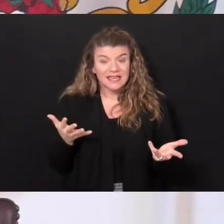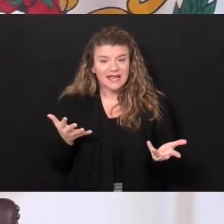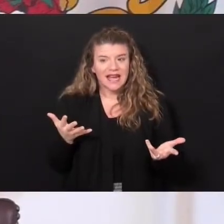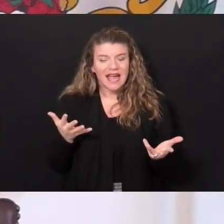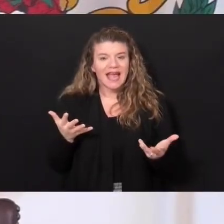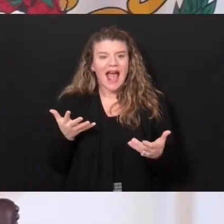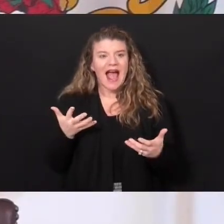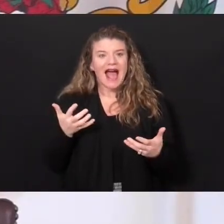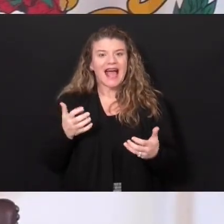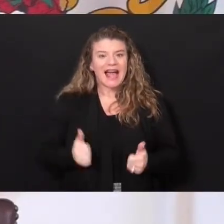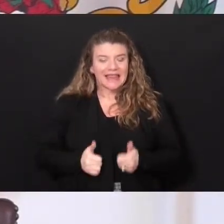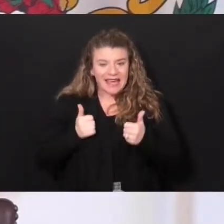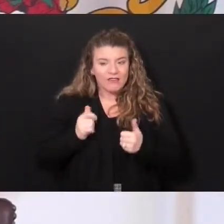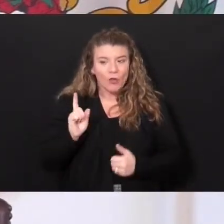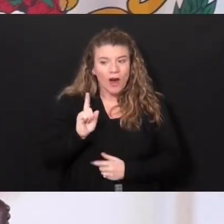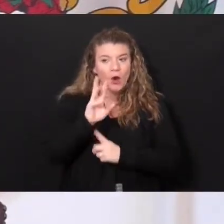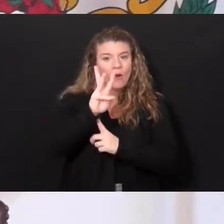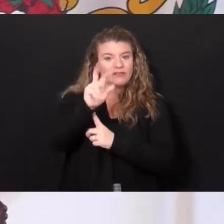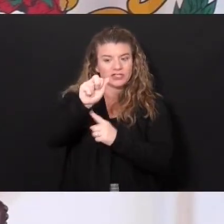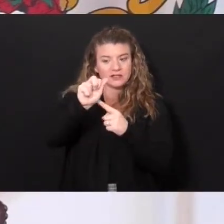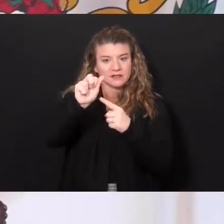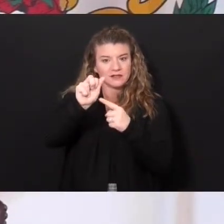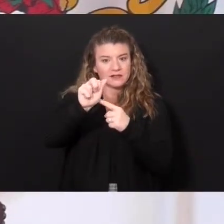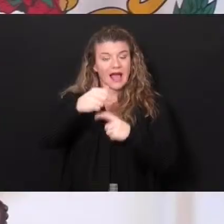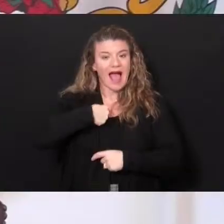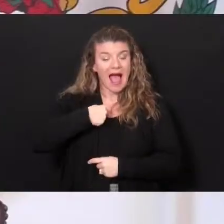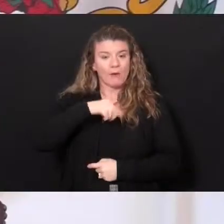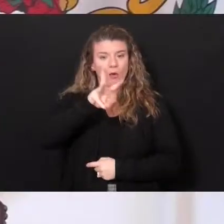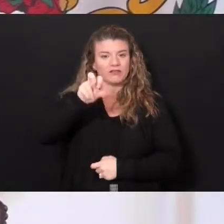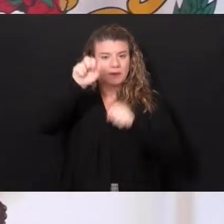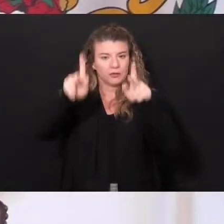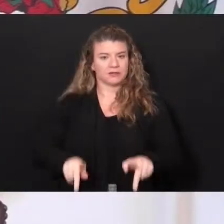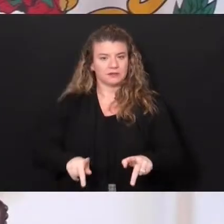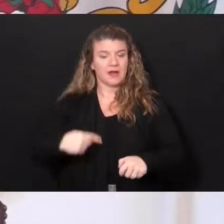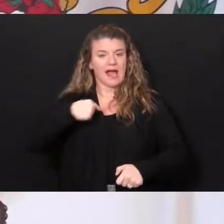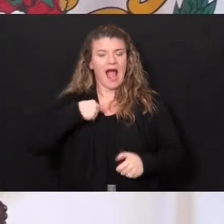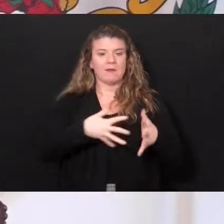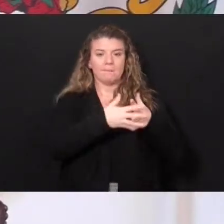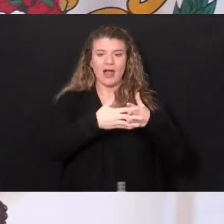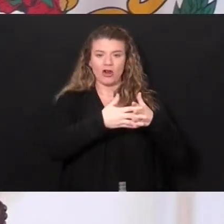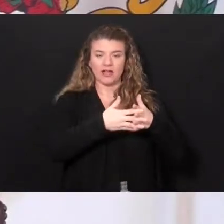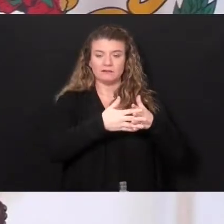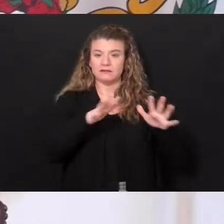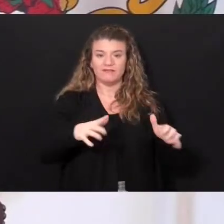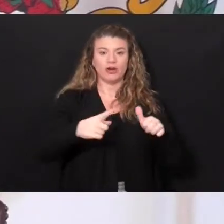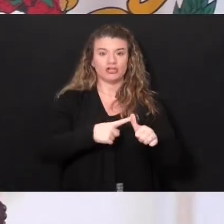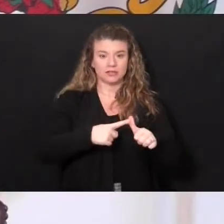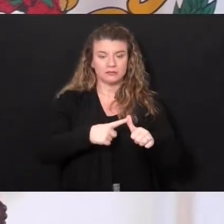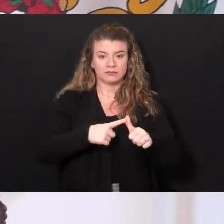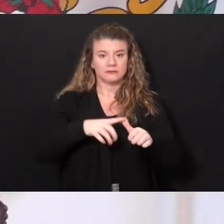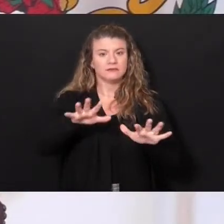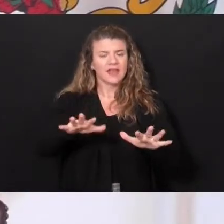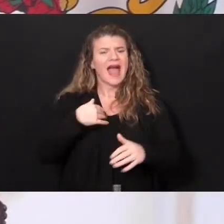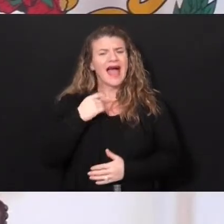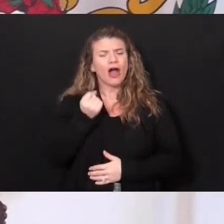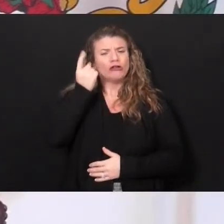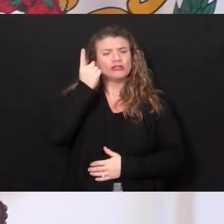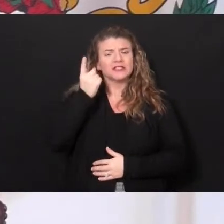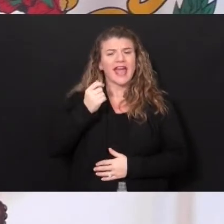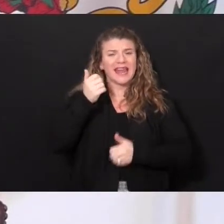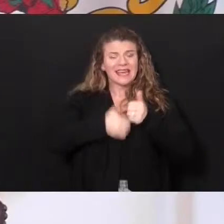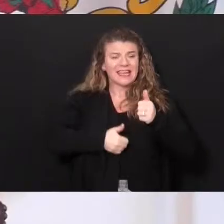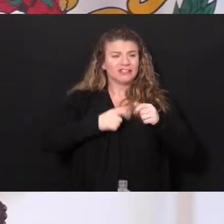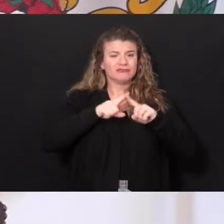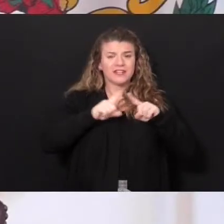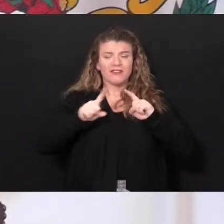West Virginian, be an American, first and foremost. Now, we have different views and everything, and I surely